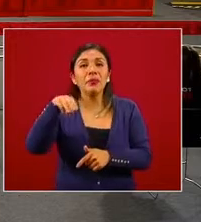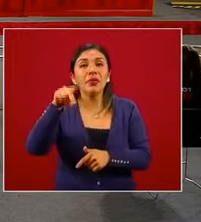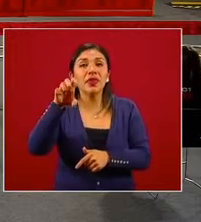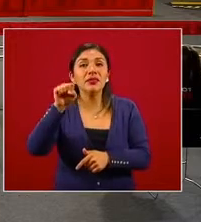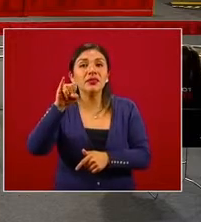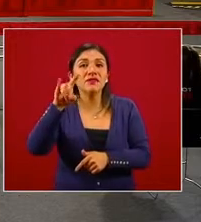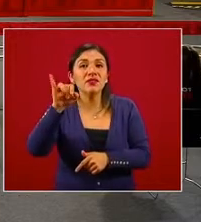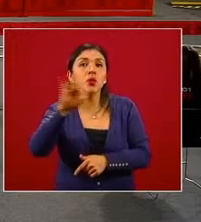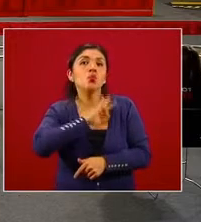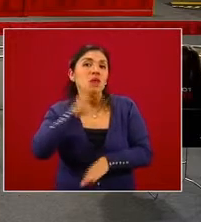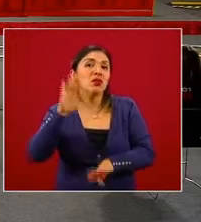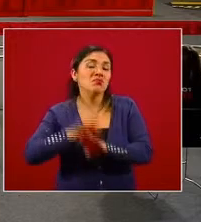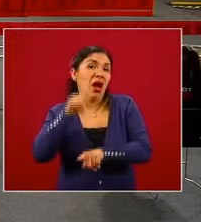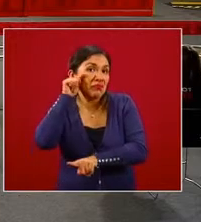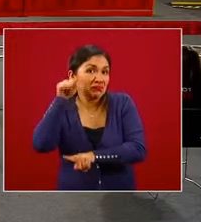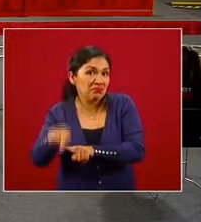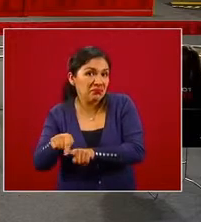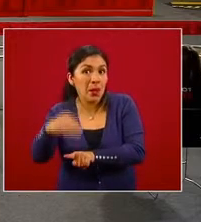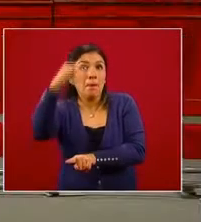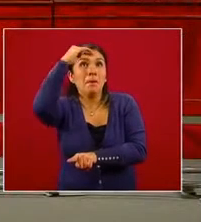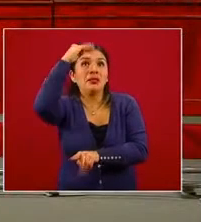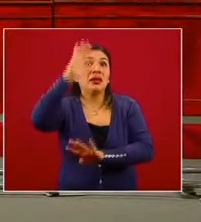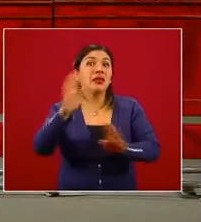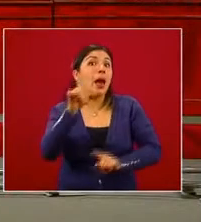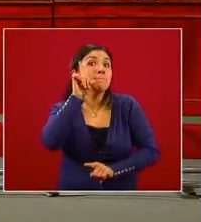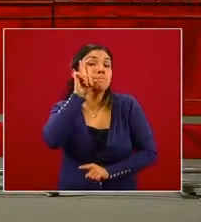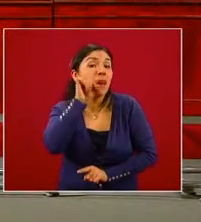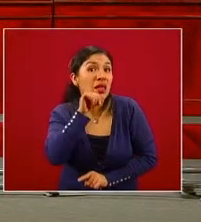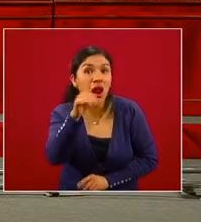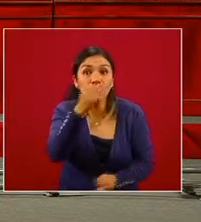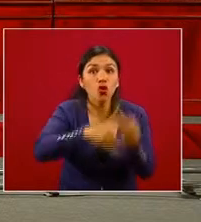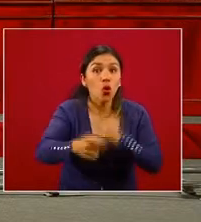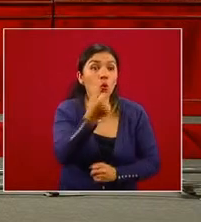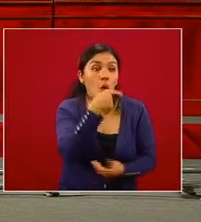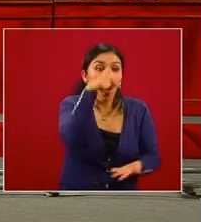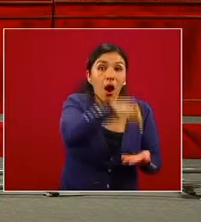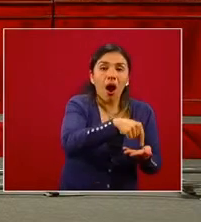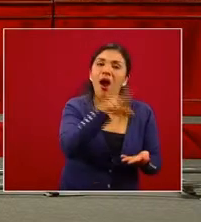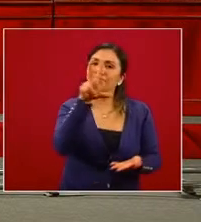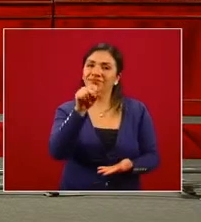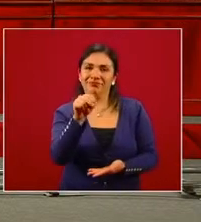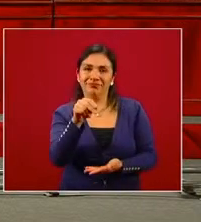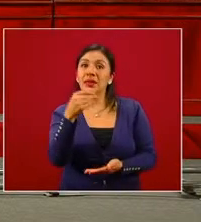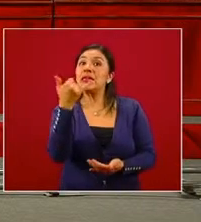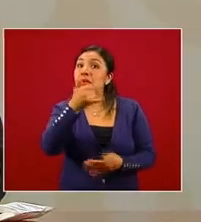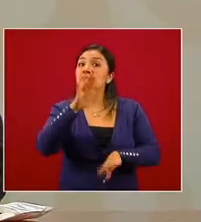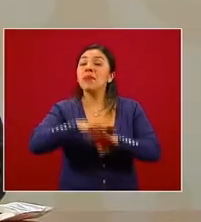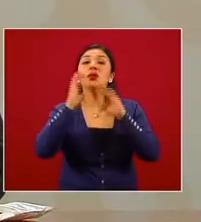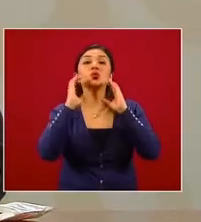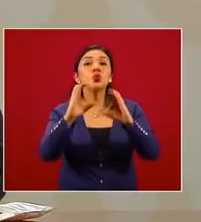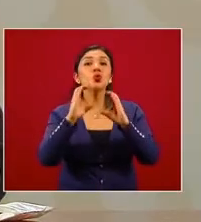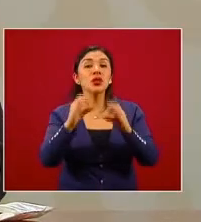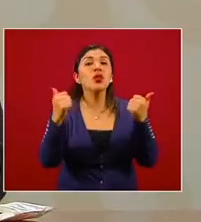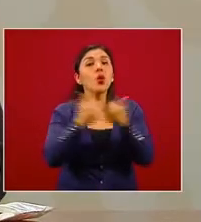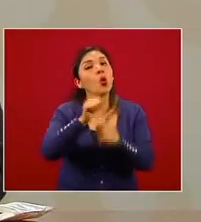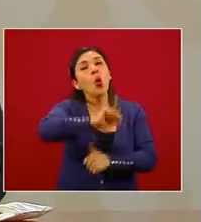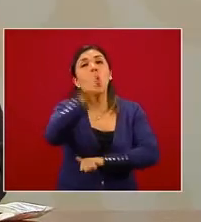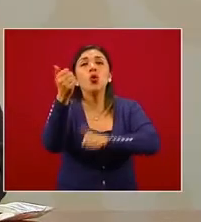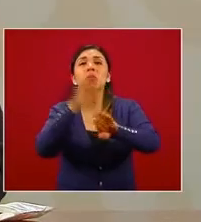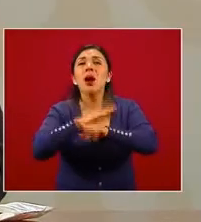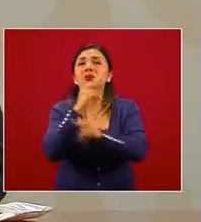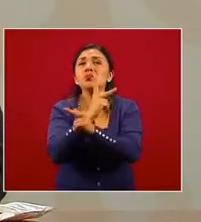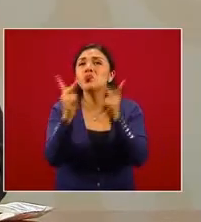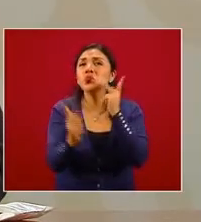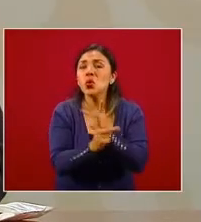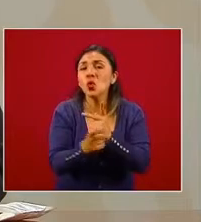far from having any of these turn into being a promising product. Don't think that tomorrow we're going to be using this product. We